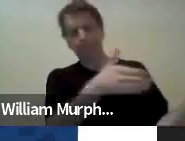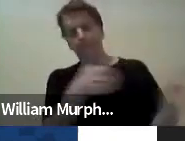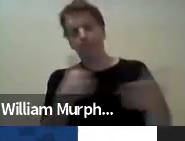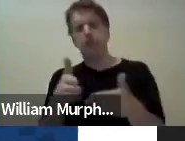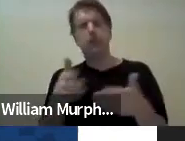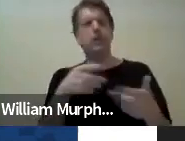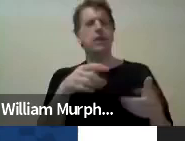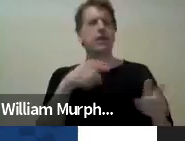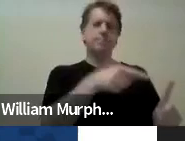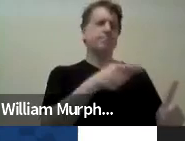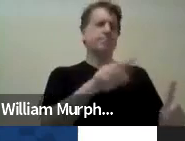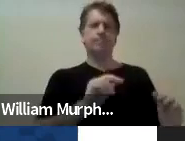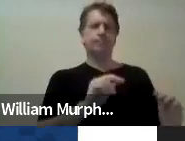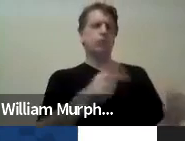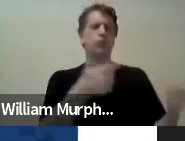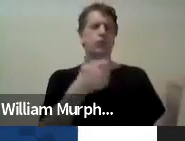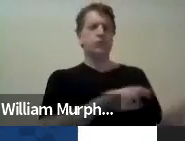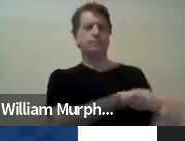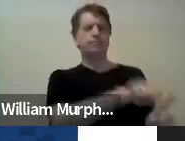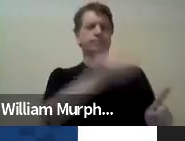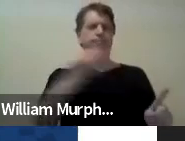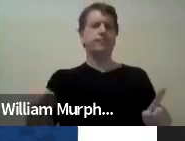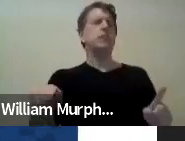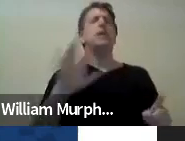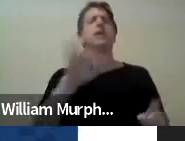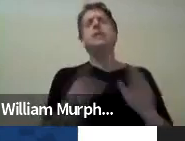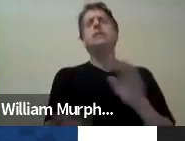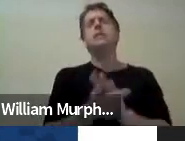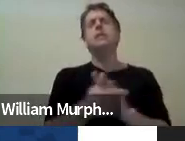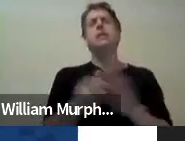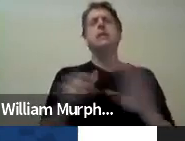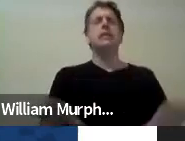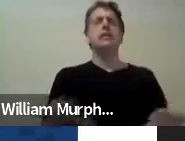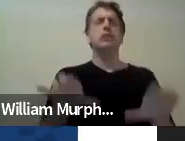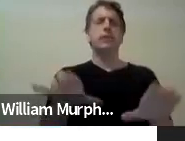based on their protected class, that could be an illegal activity.